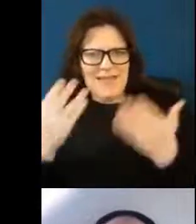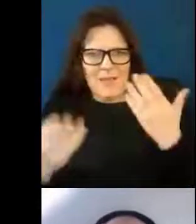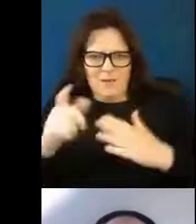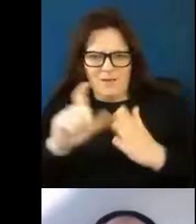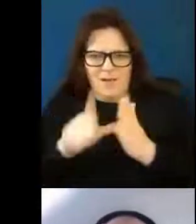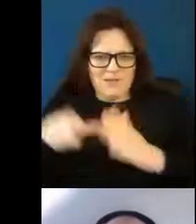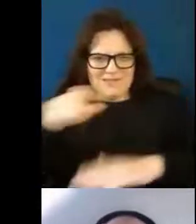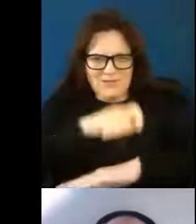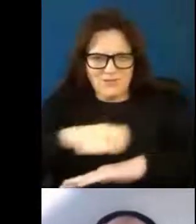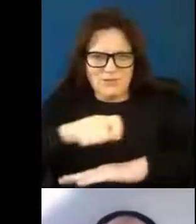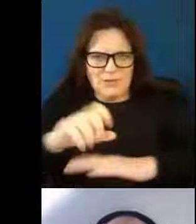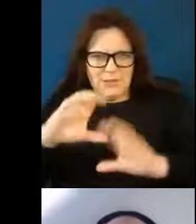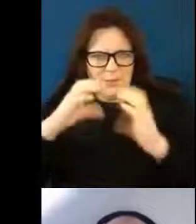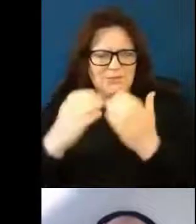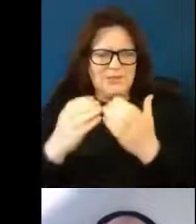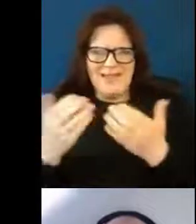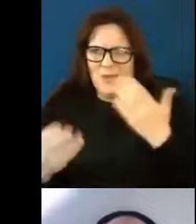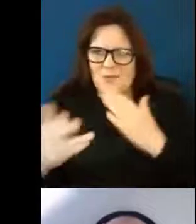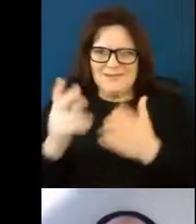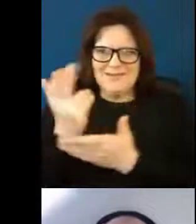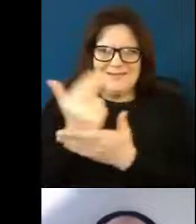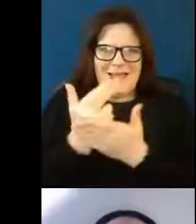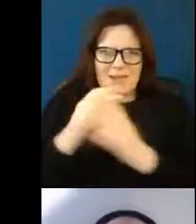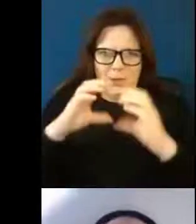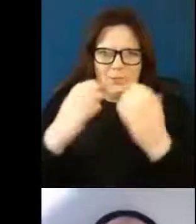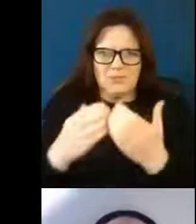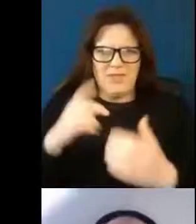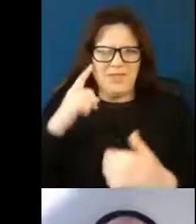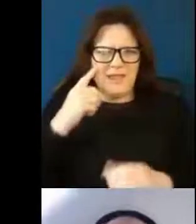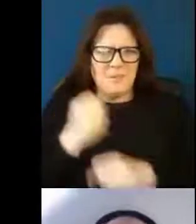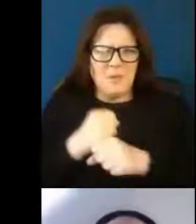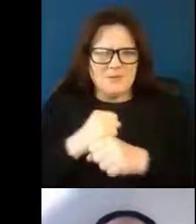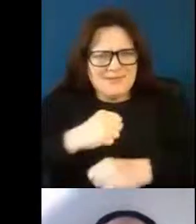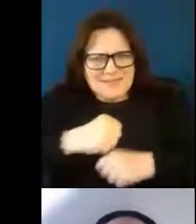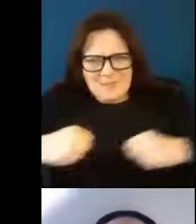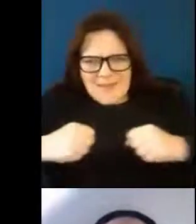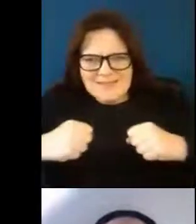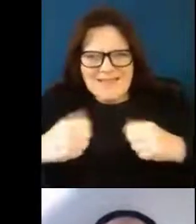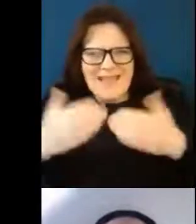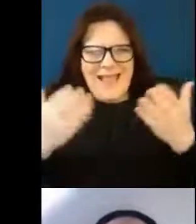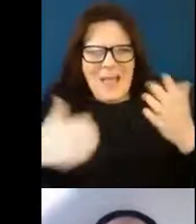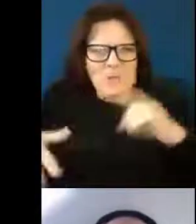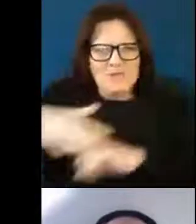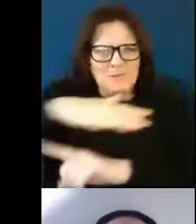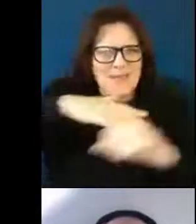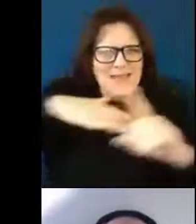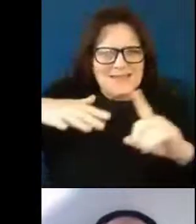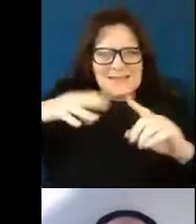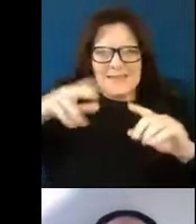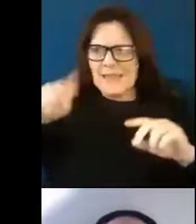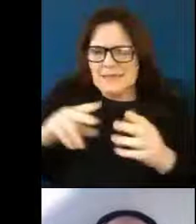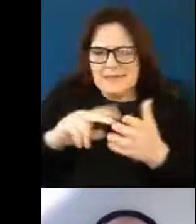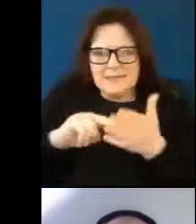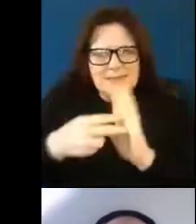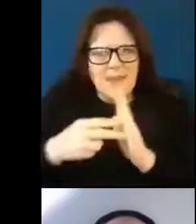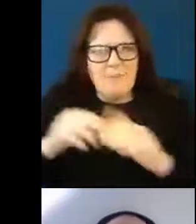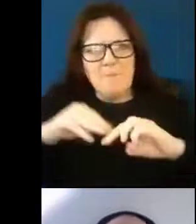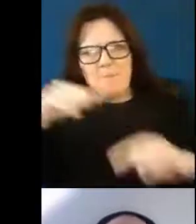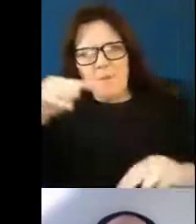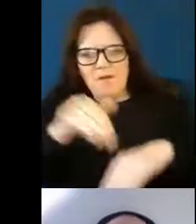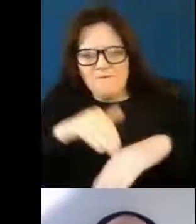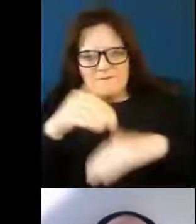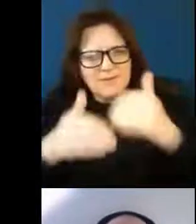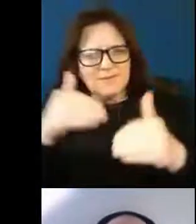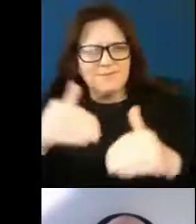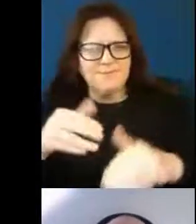architectural community and the designer community to think about space and how space could be designed more effectively